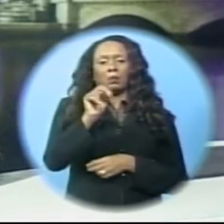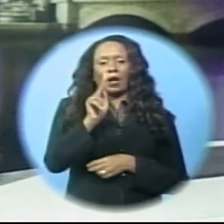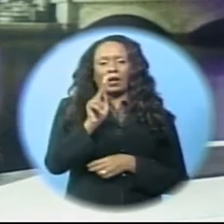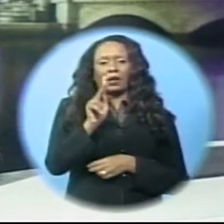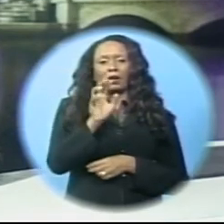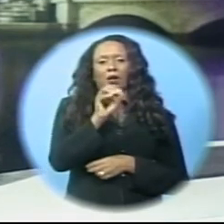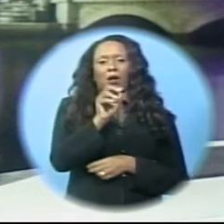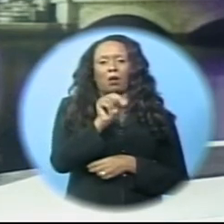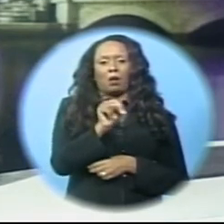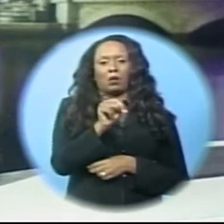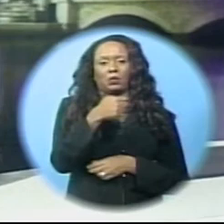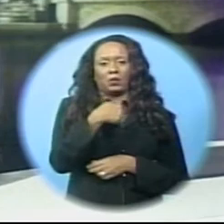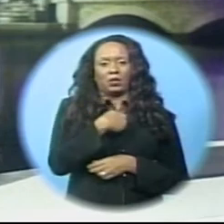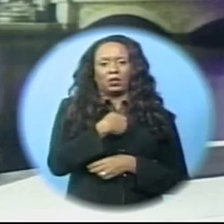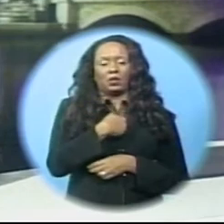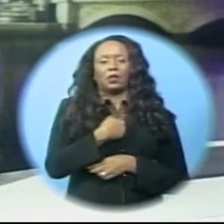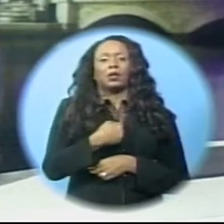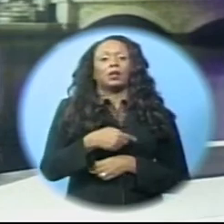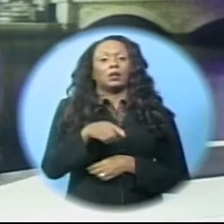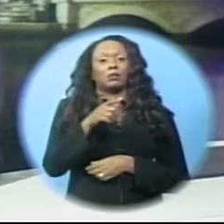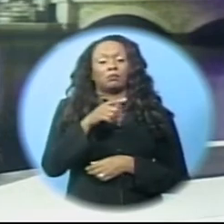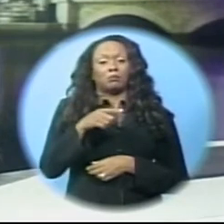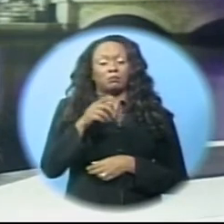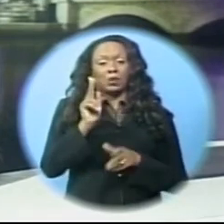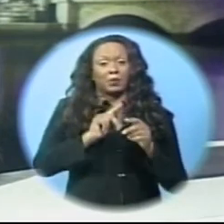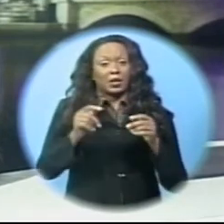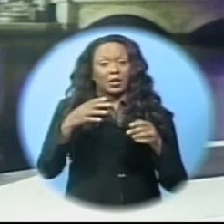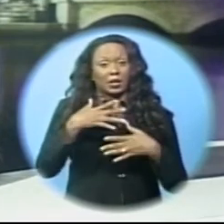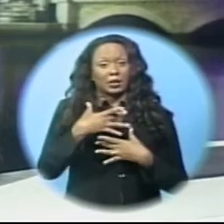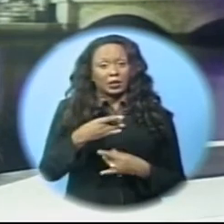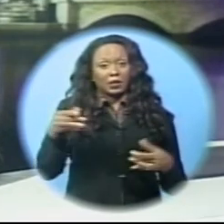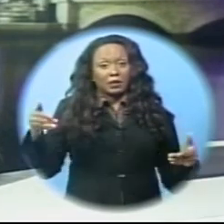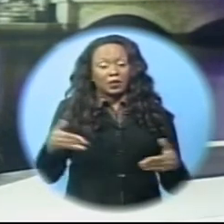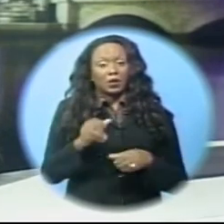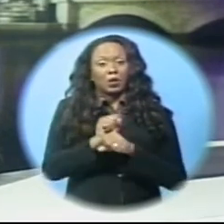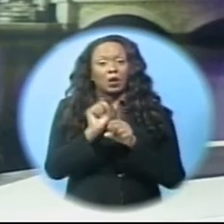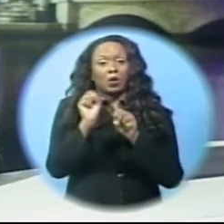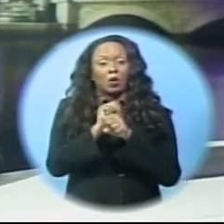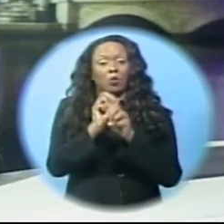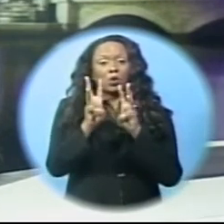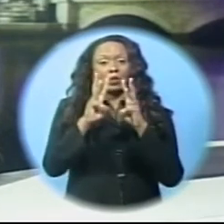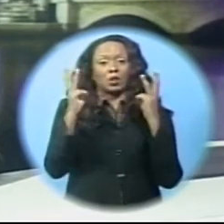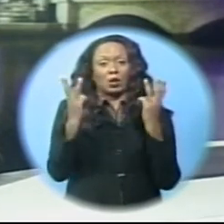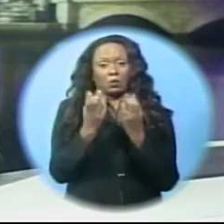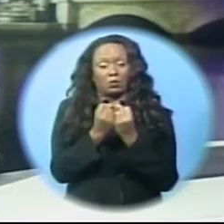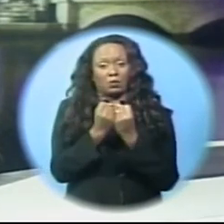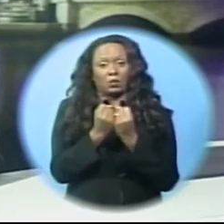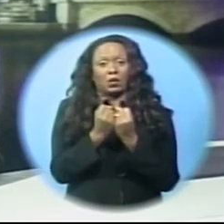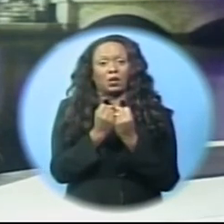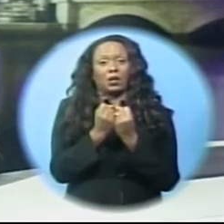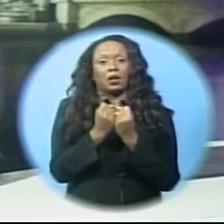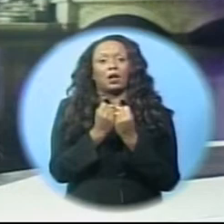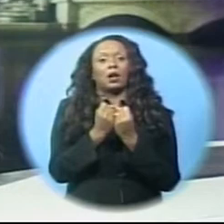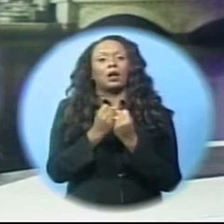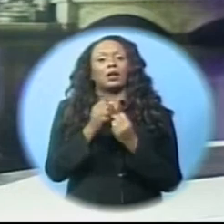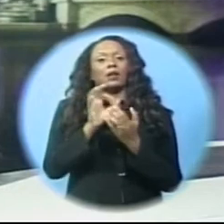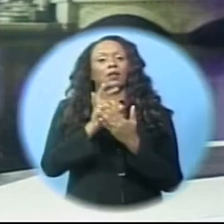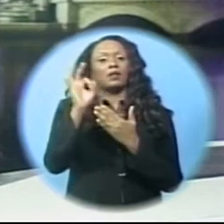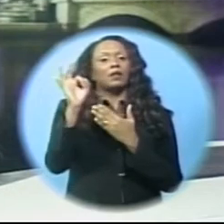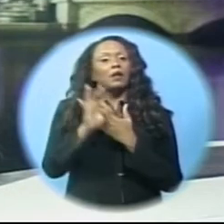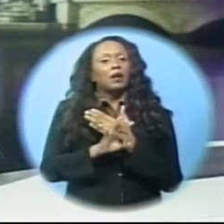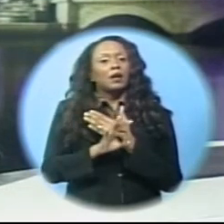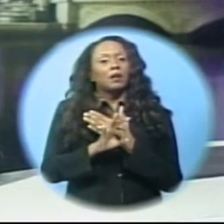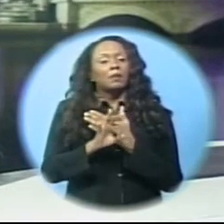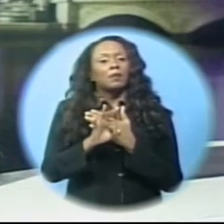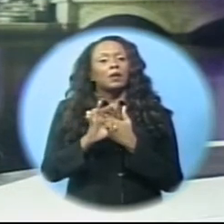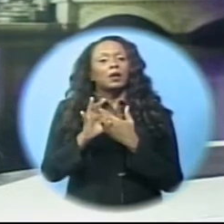are invited to a workshop at Scotiabank at Sky Mall on the 27th of February between 9 in the morning and 4:30 in the